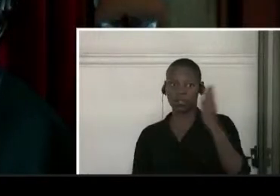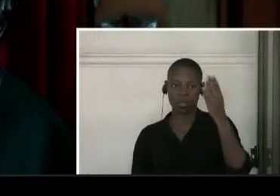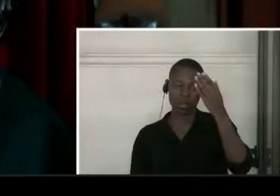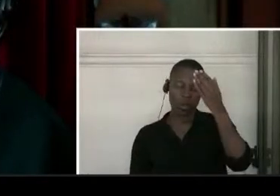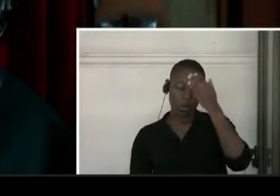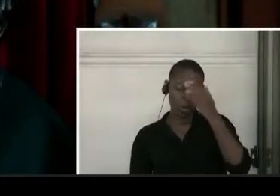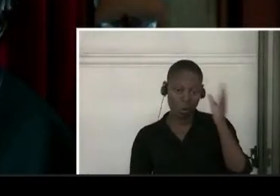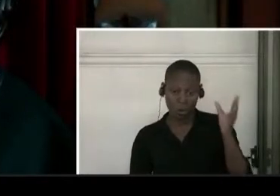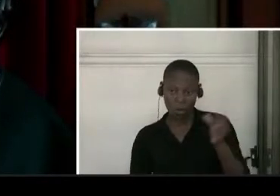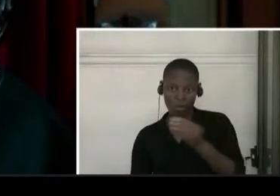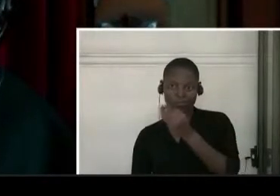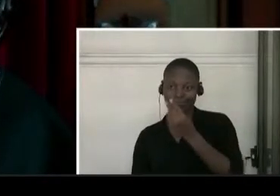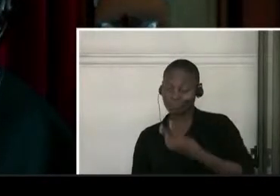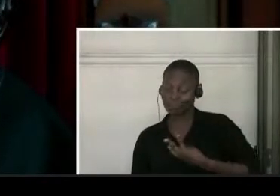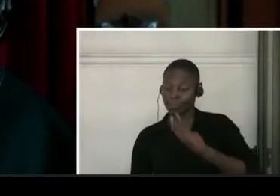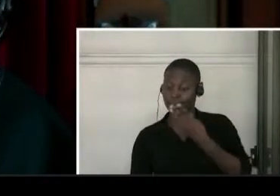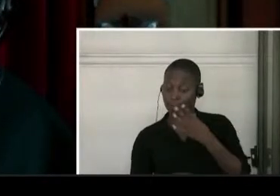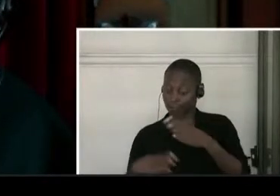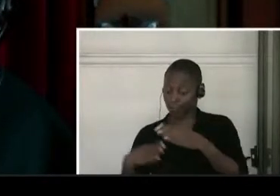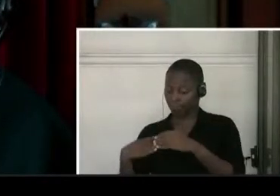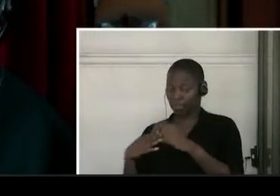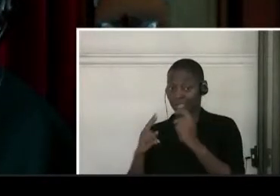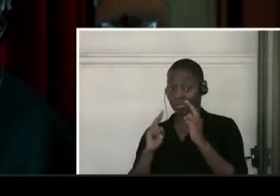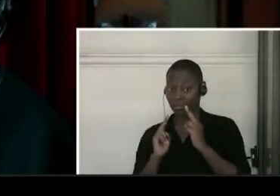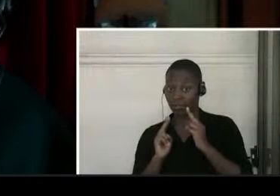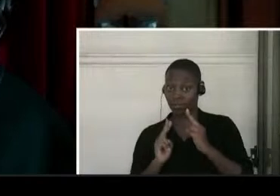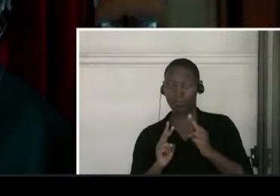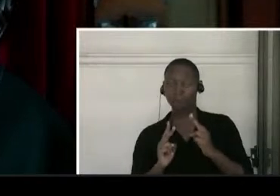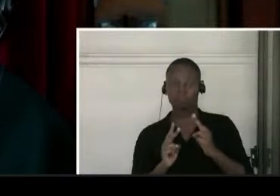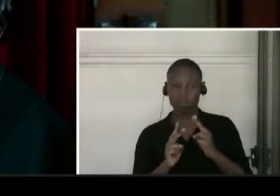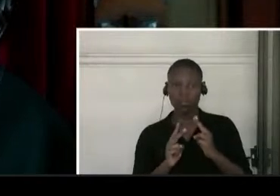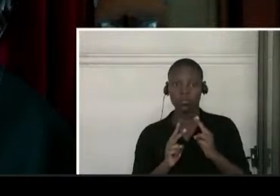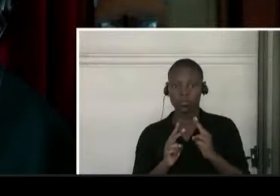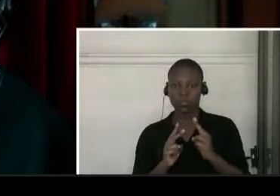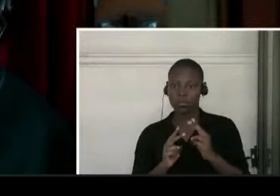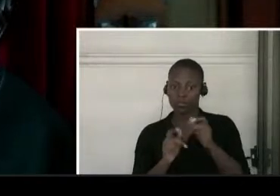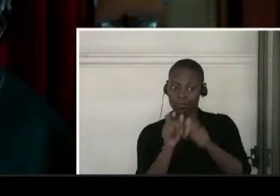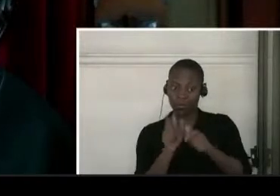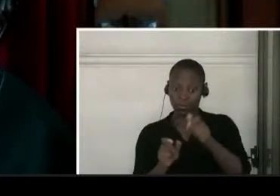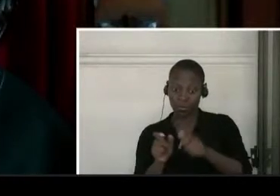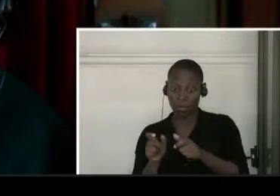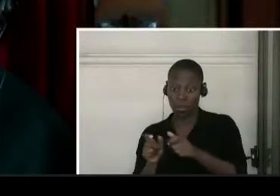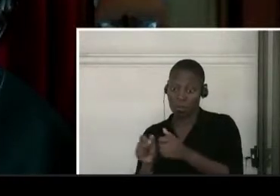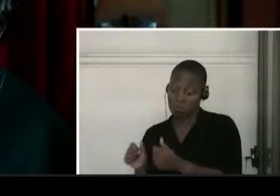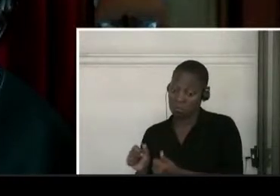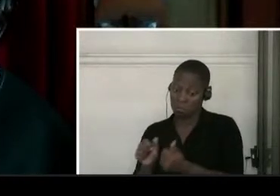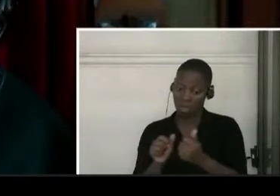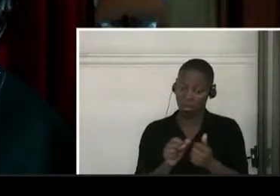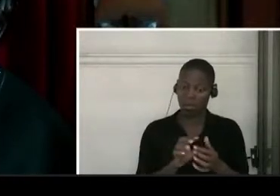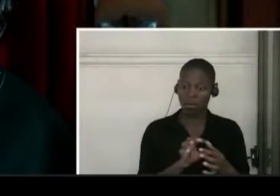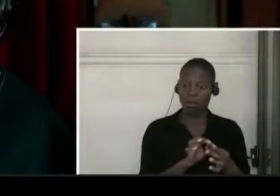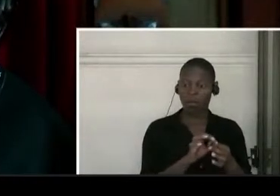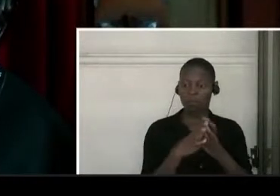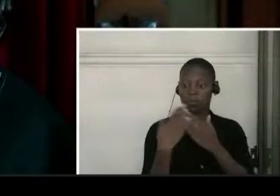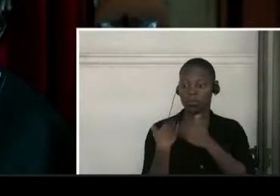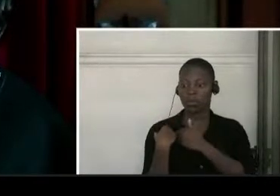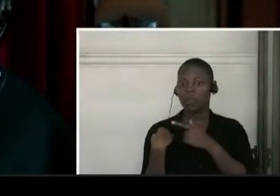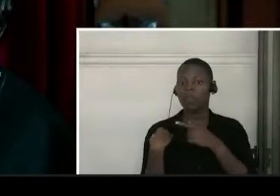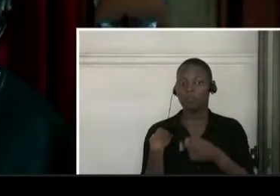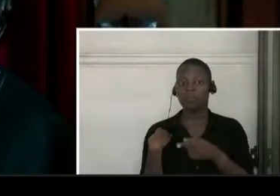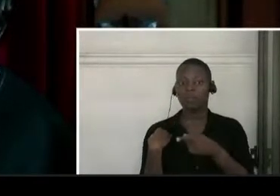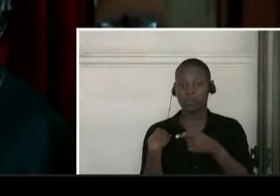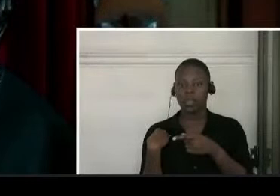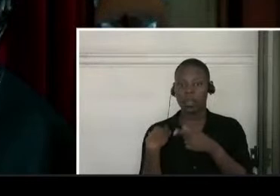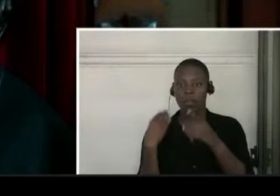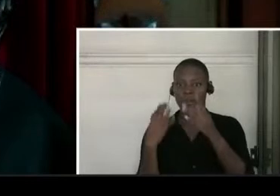wish members and our guests a safe journey back home. The House stands adjourned